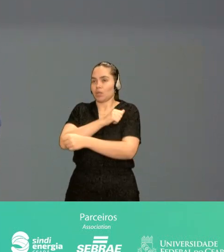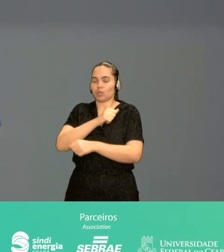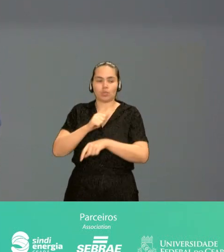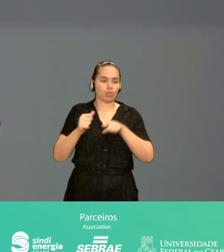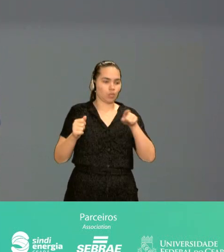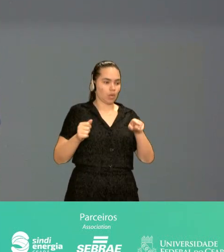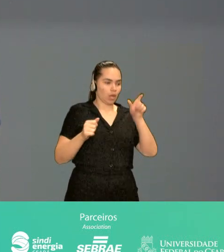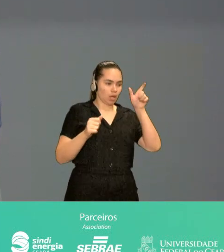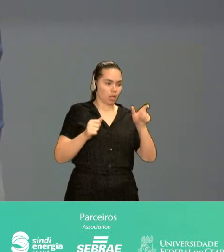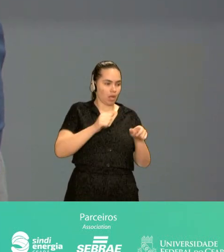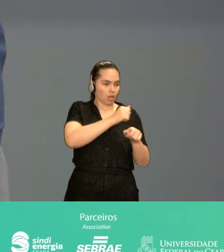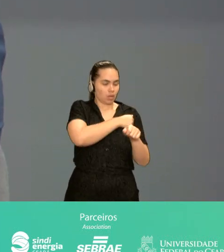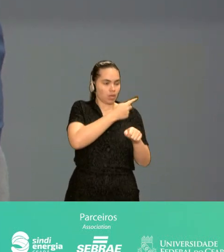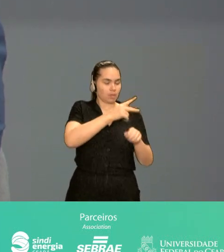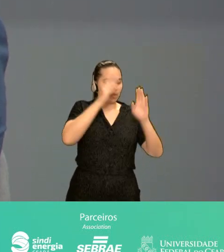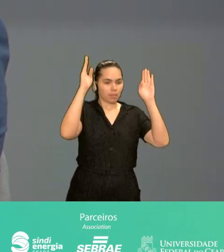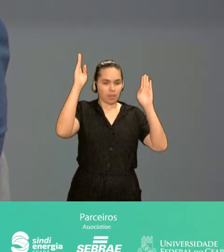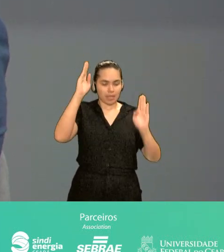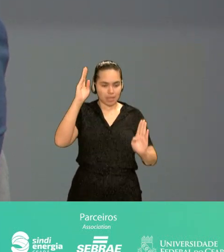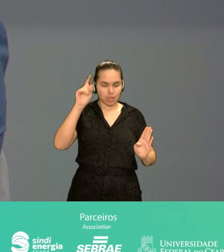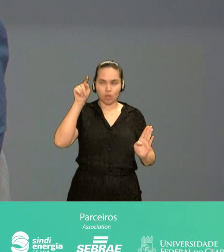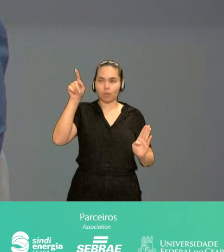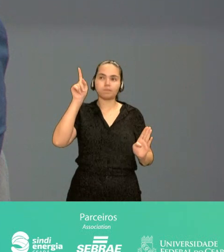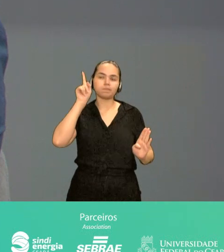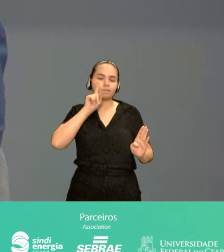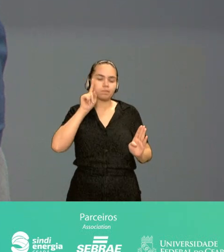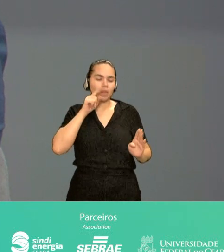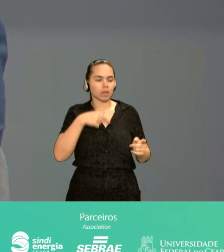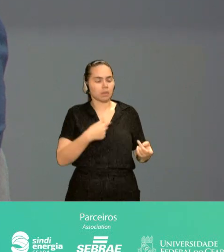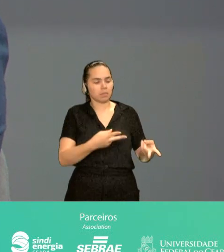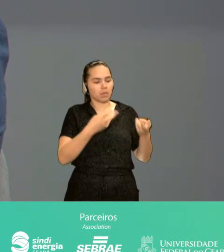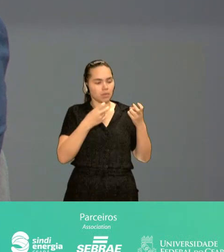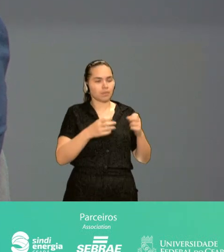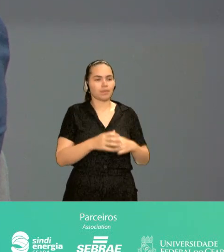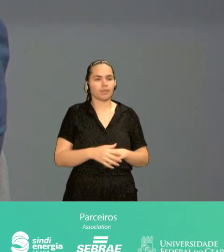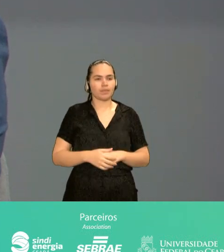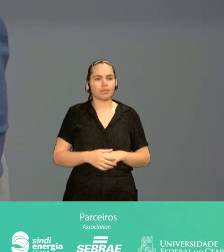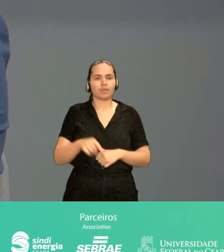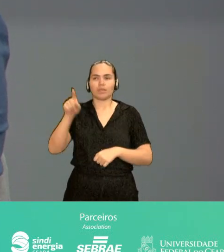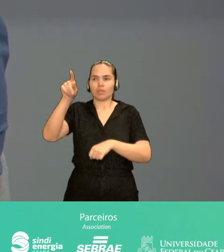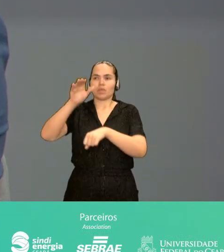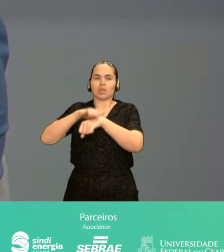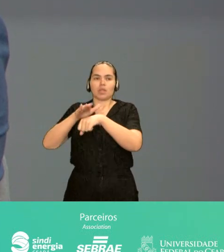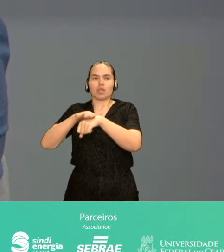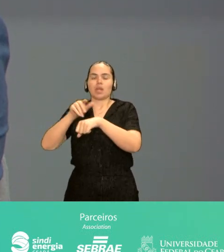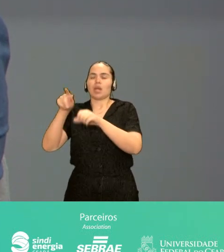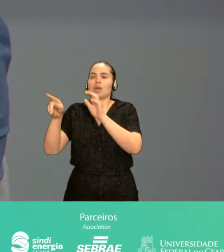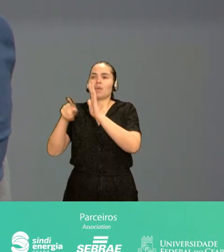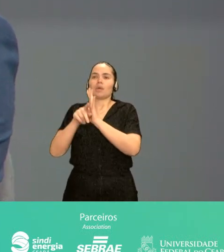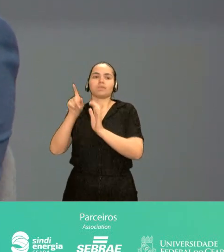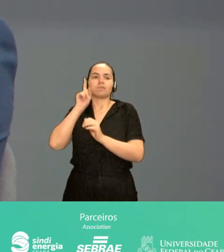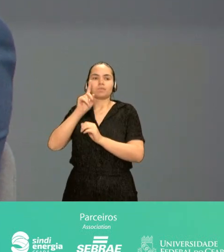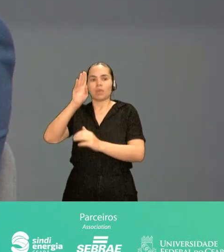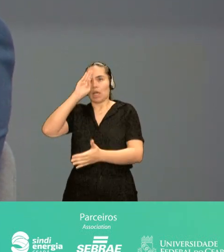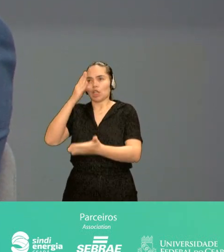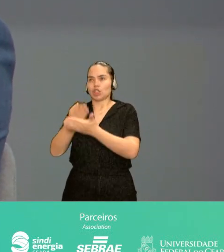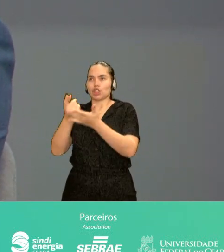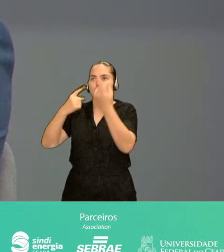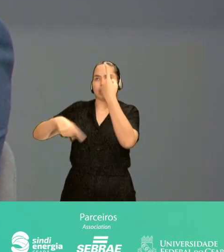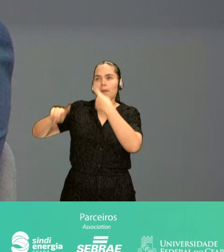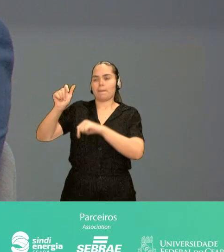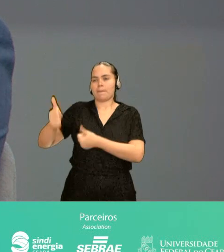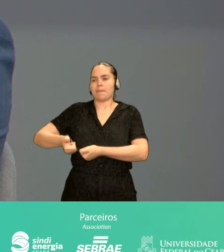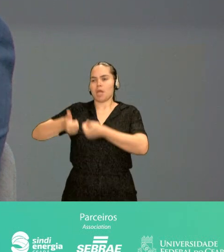conference about Harvard students, because Harvard was great because Harvard is great because